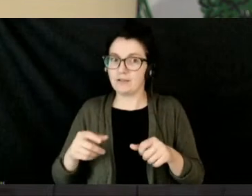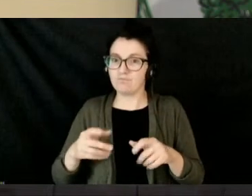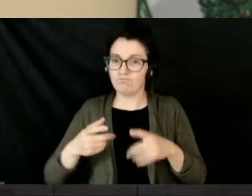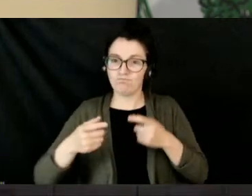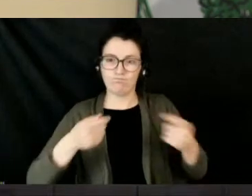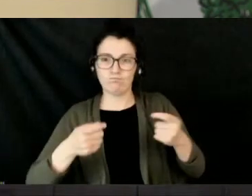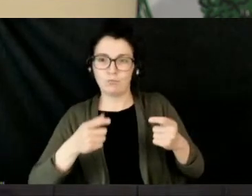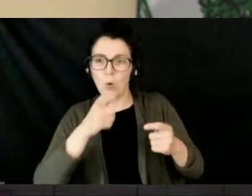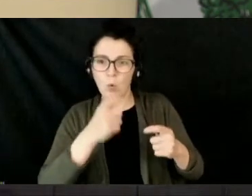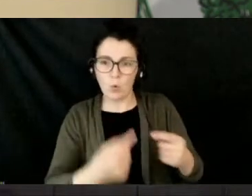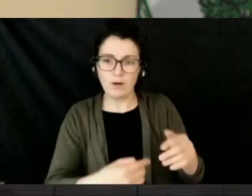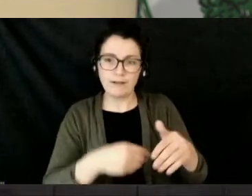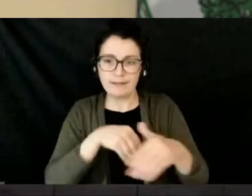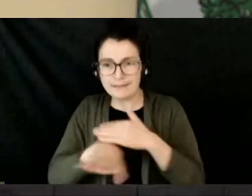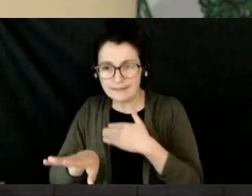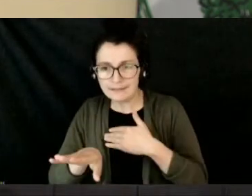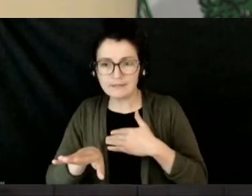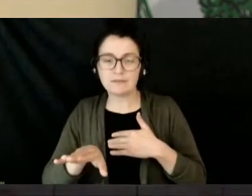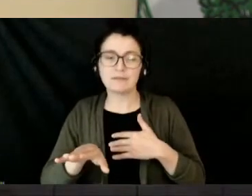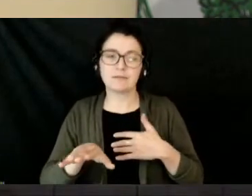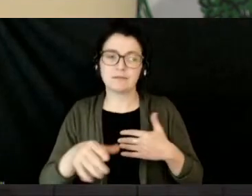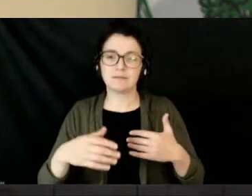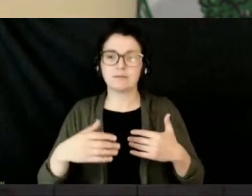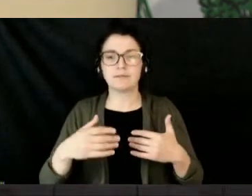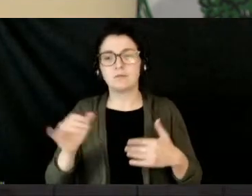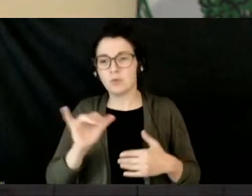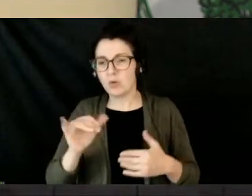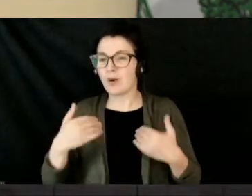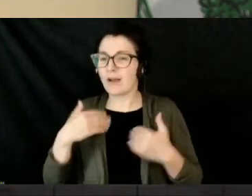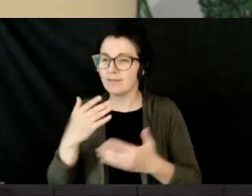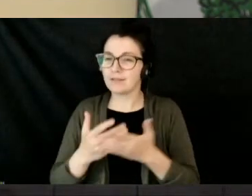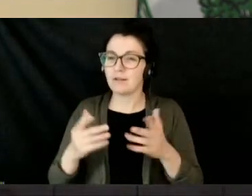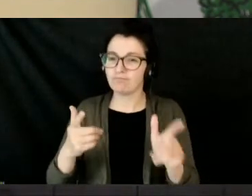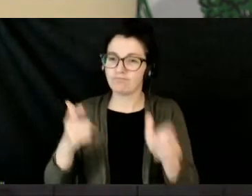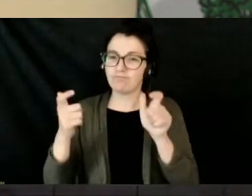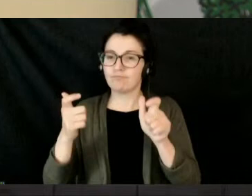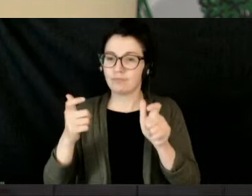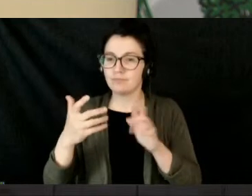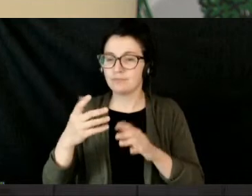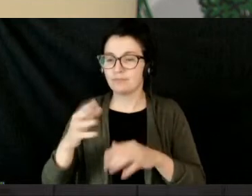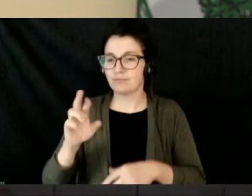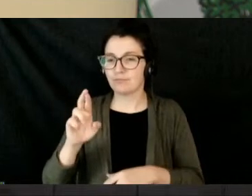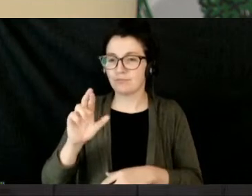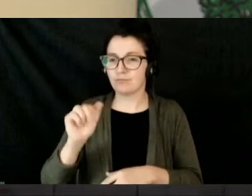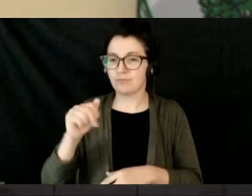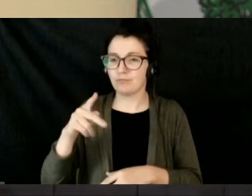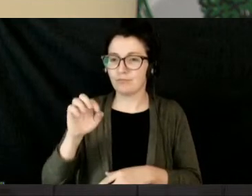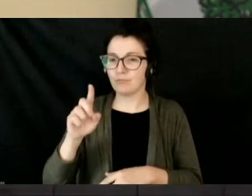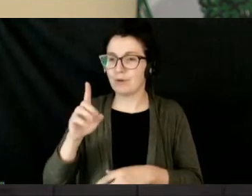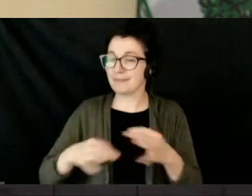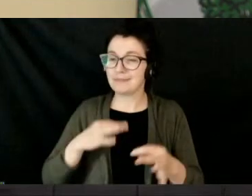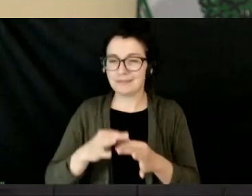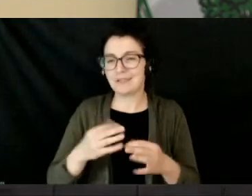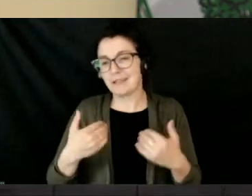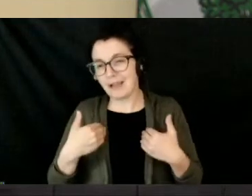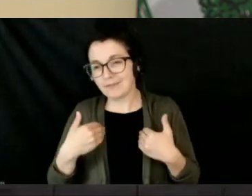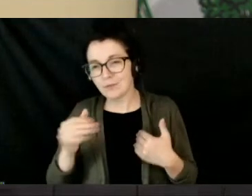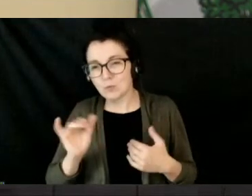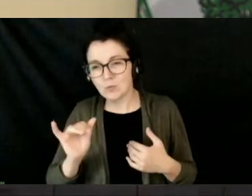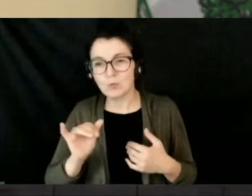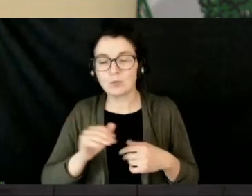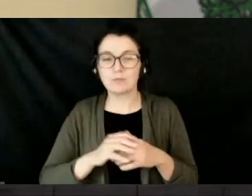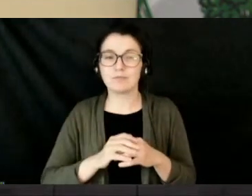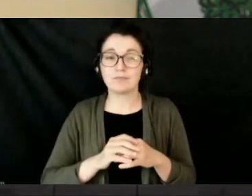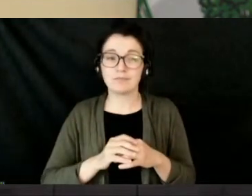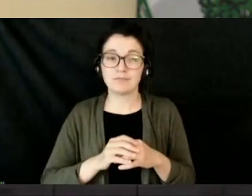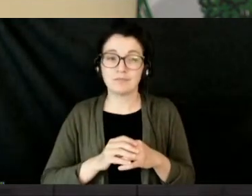stuff, that gives us a little more autonomy from our own perspective. But I think the ideal plan would be for all of